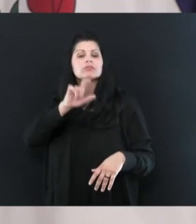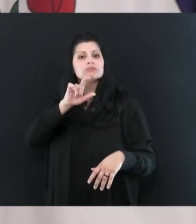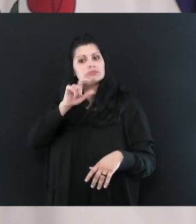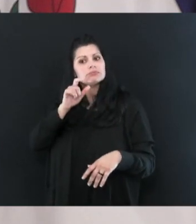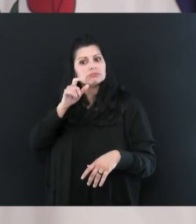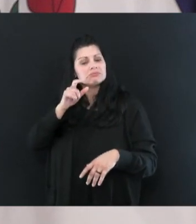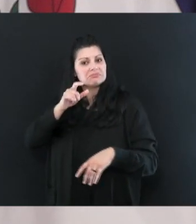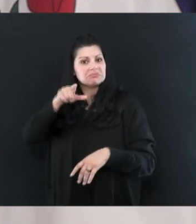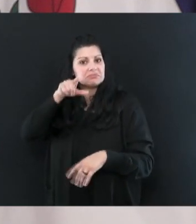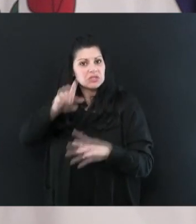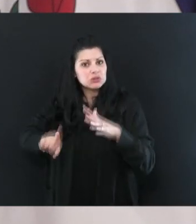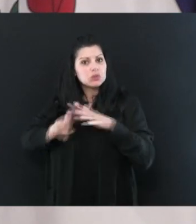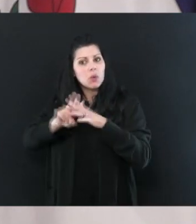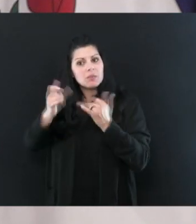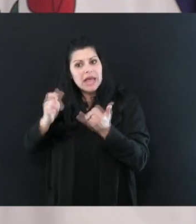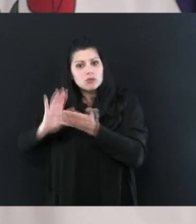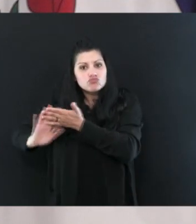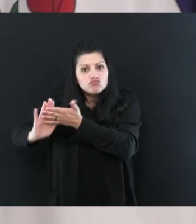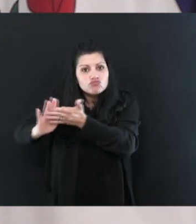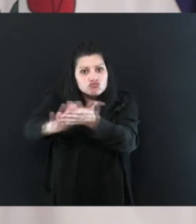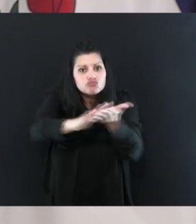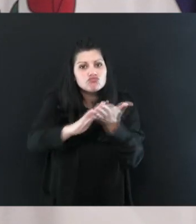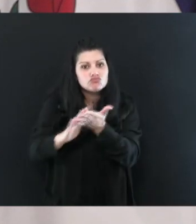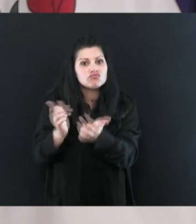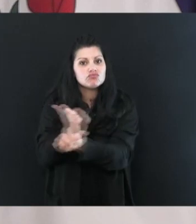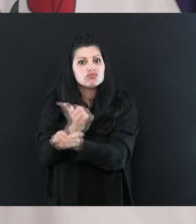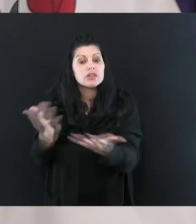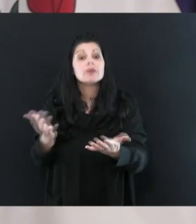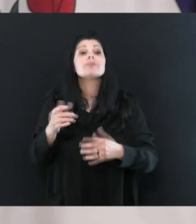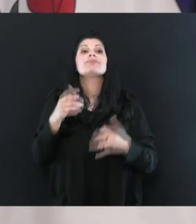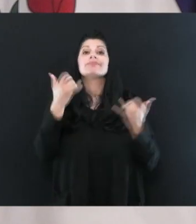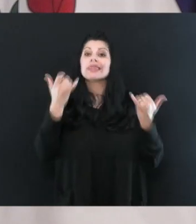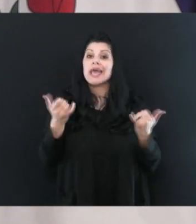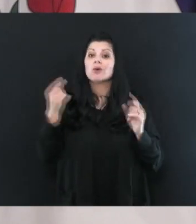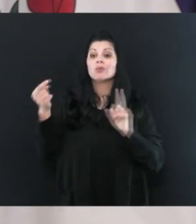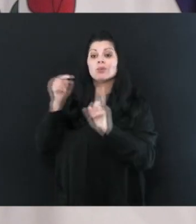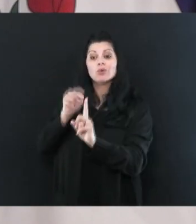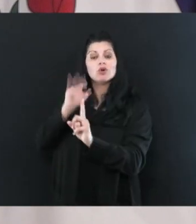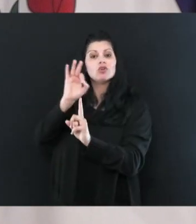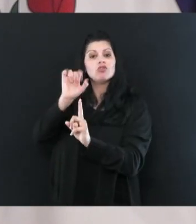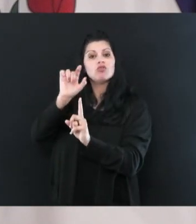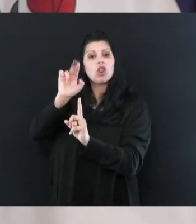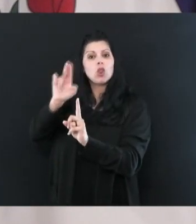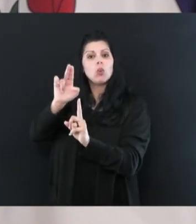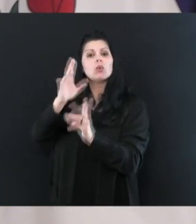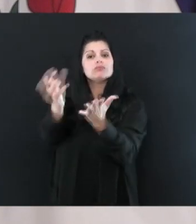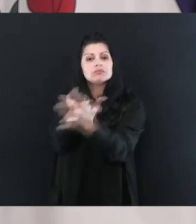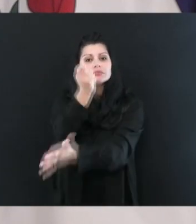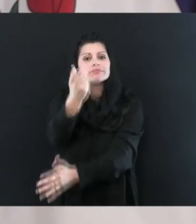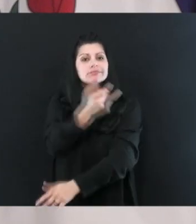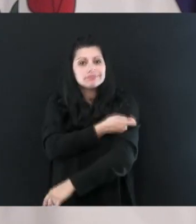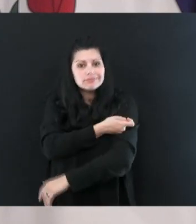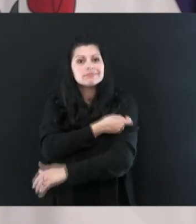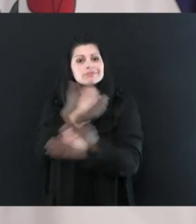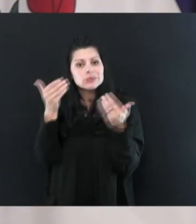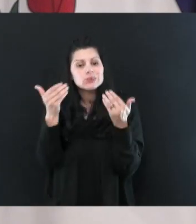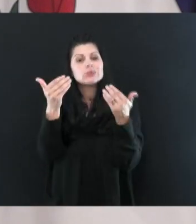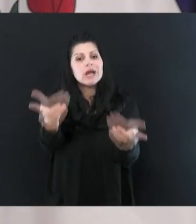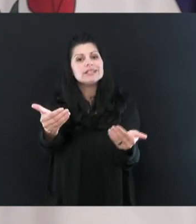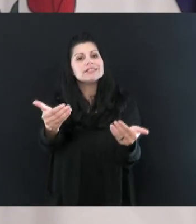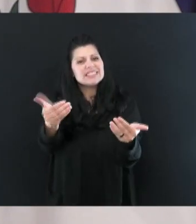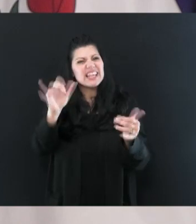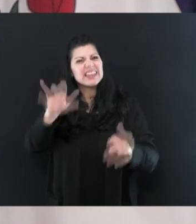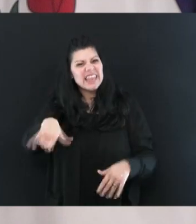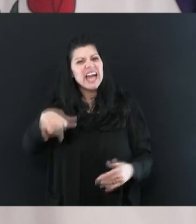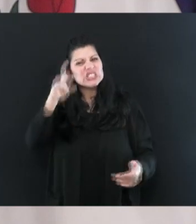as well. From the flu vaccine, get your flu shots. It's the only smart thing to do. Get your flu